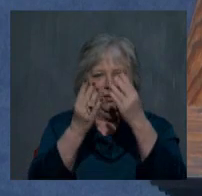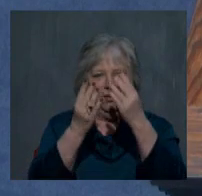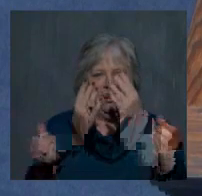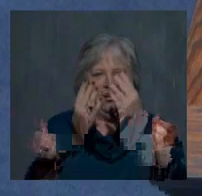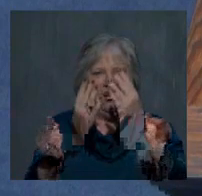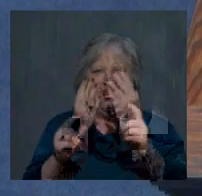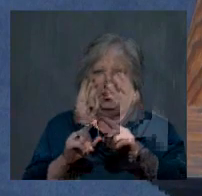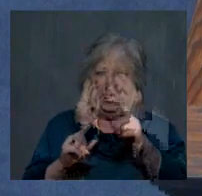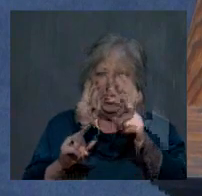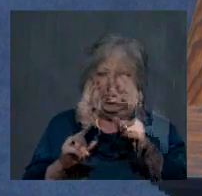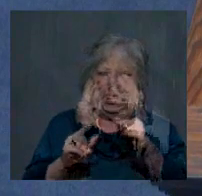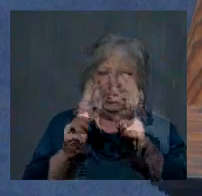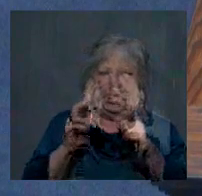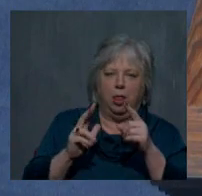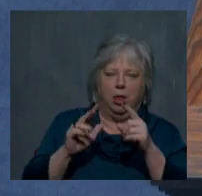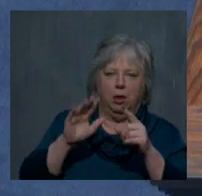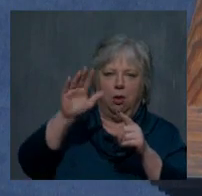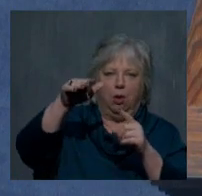What